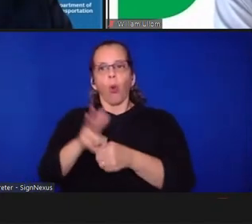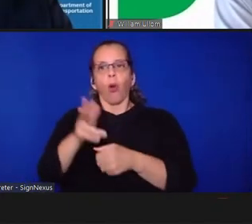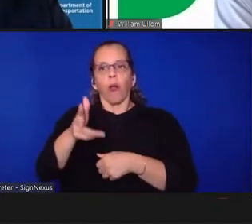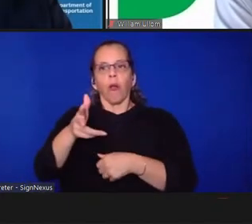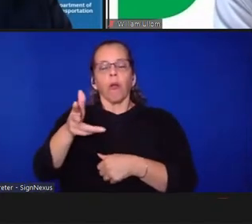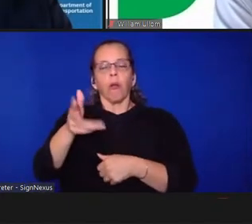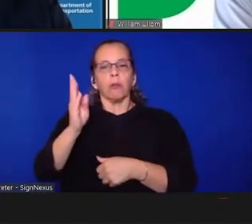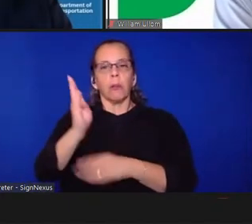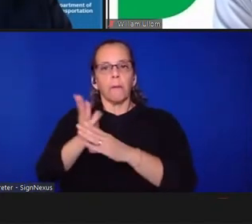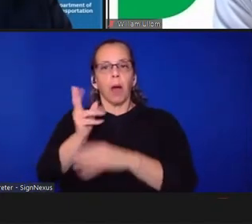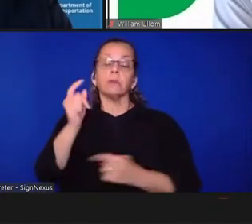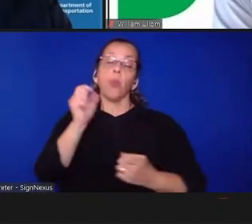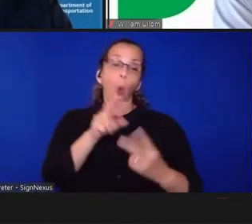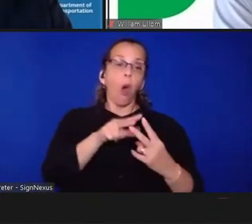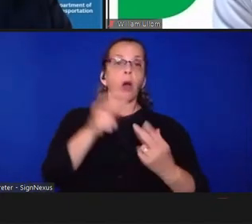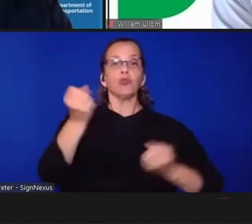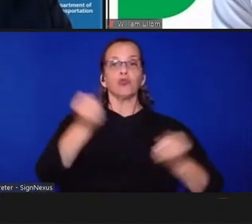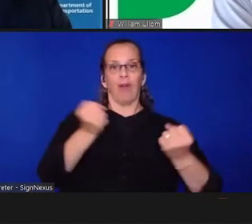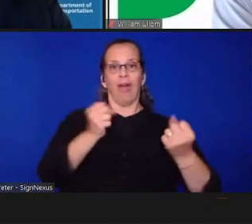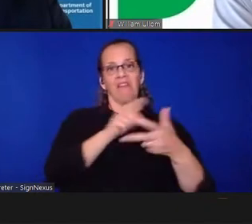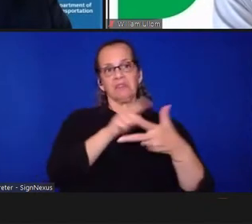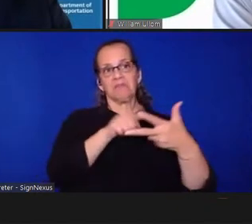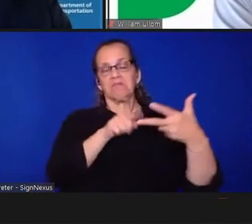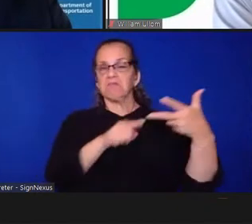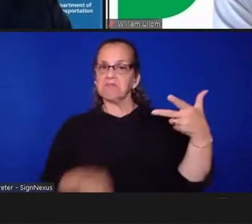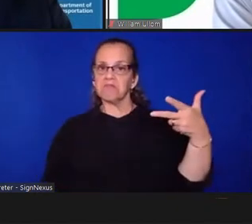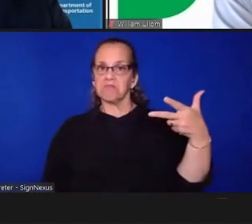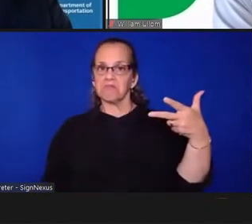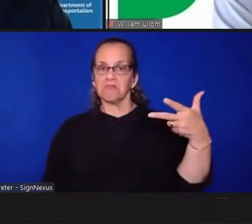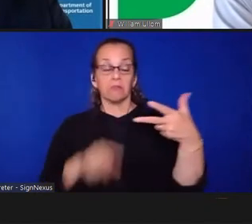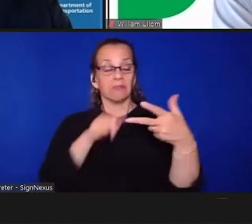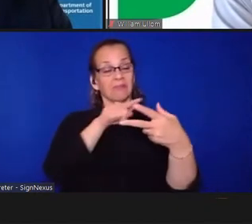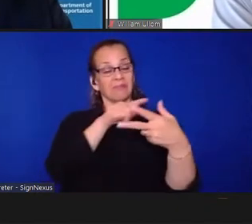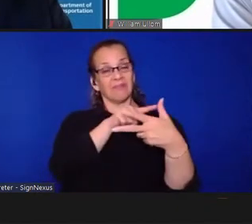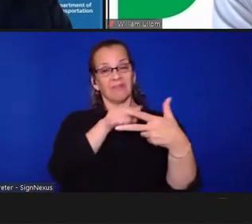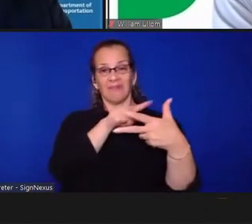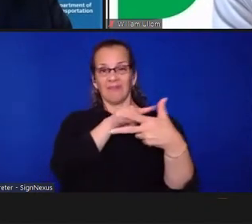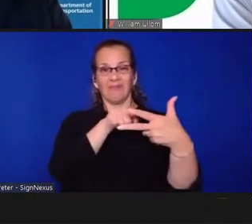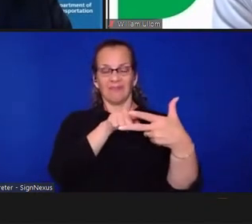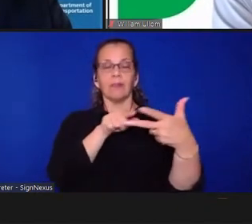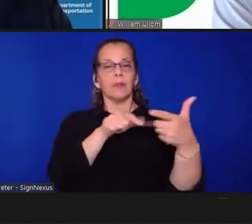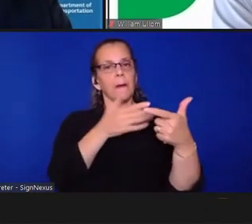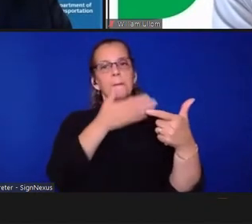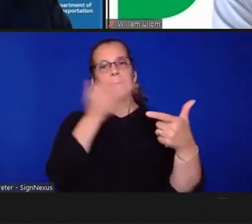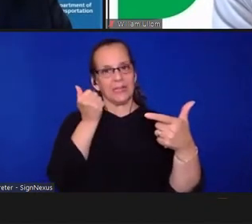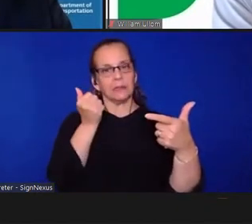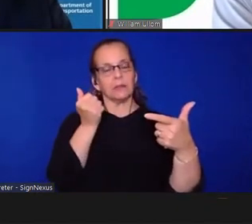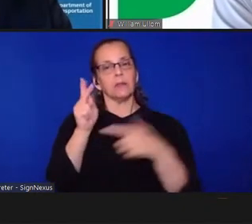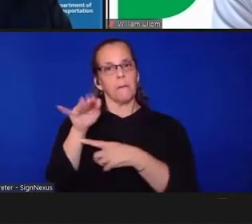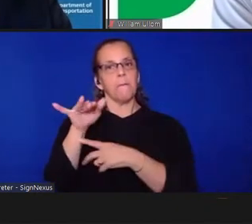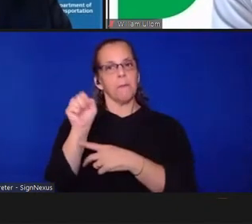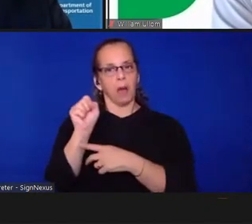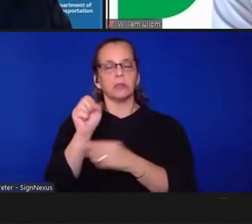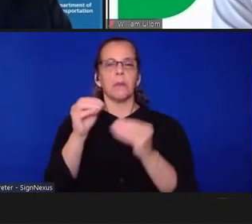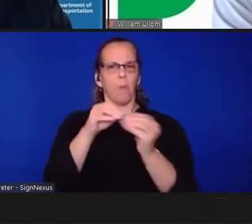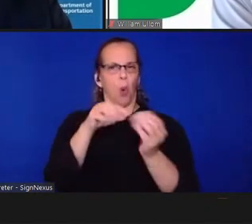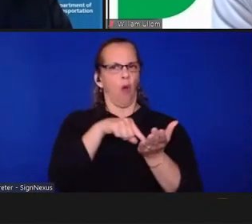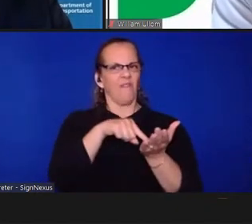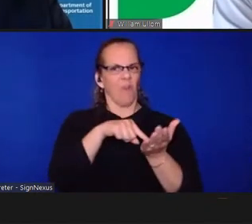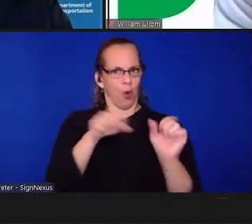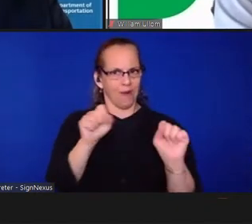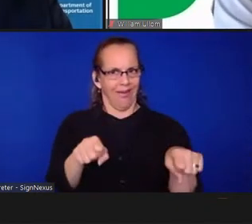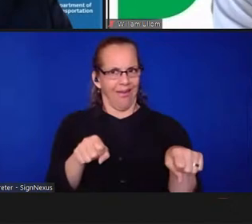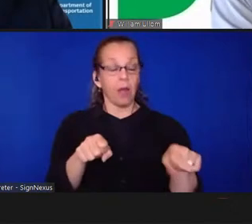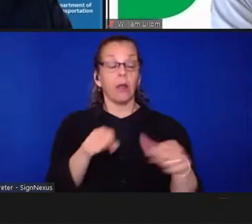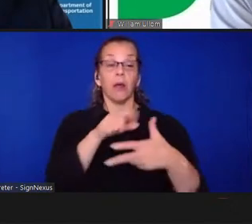drive my car taking Transit is still my best choice because it's more affordable even when taking the more expensive